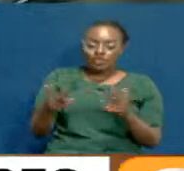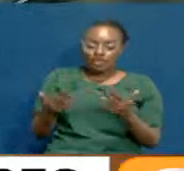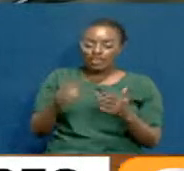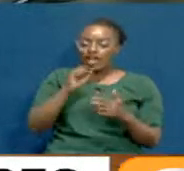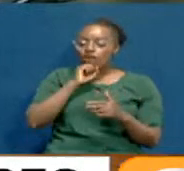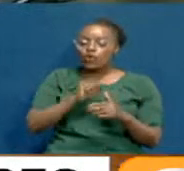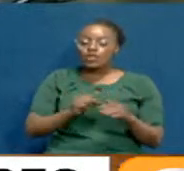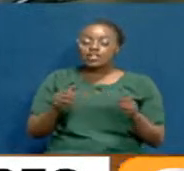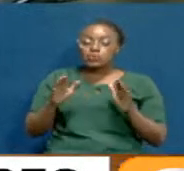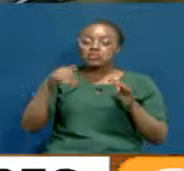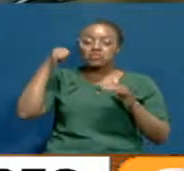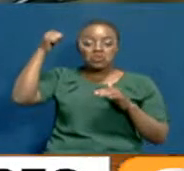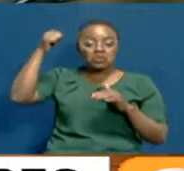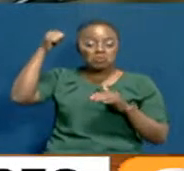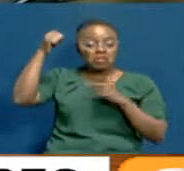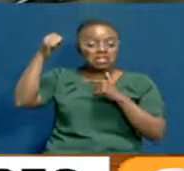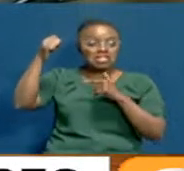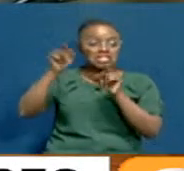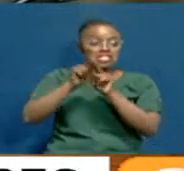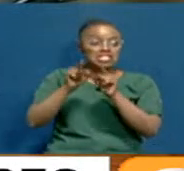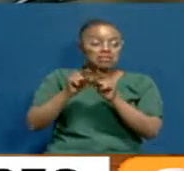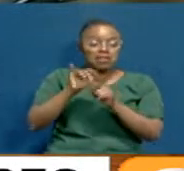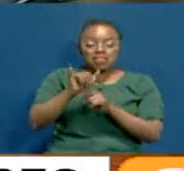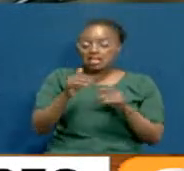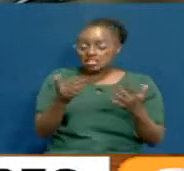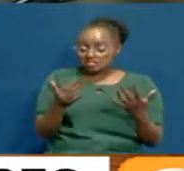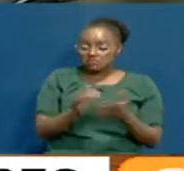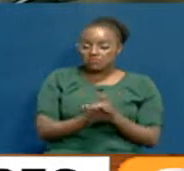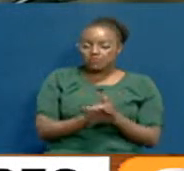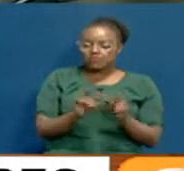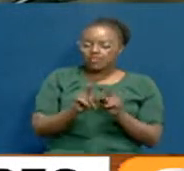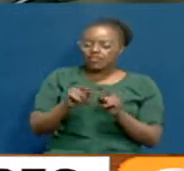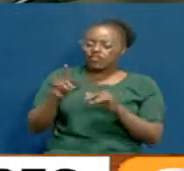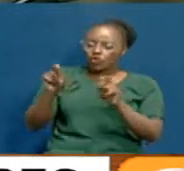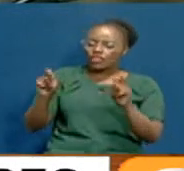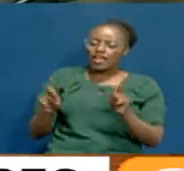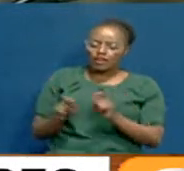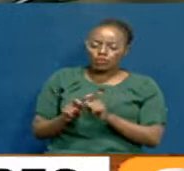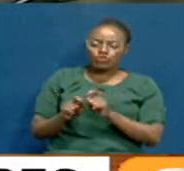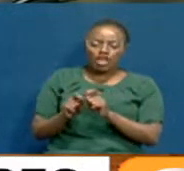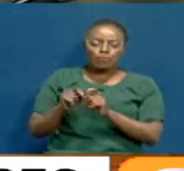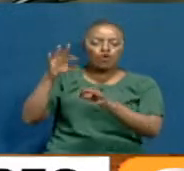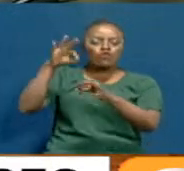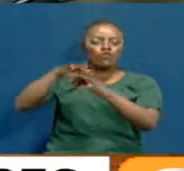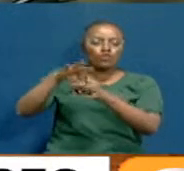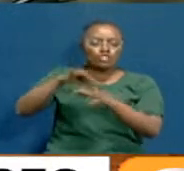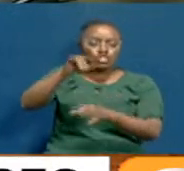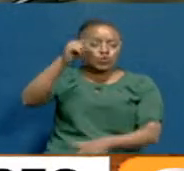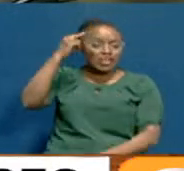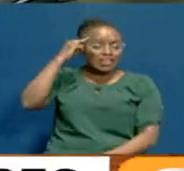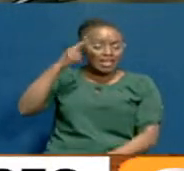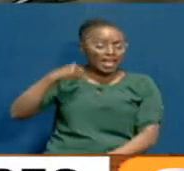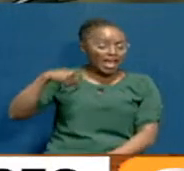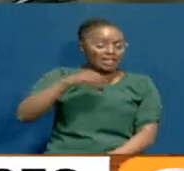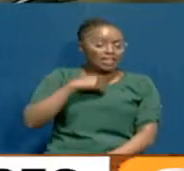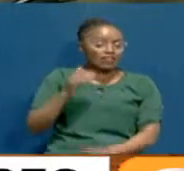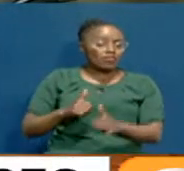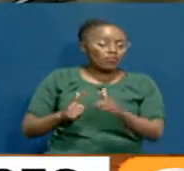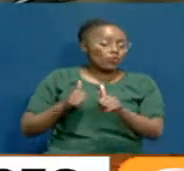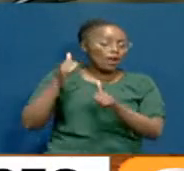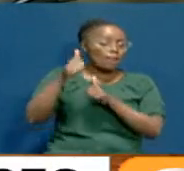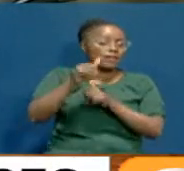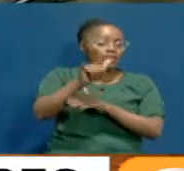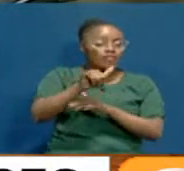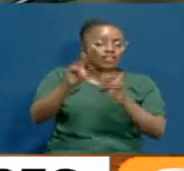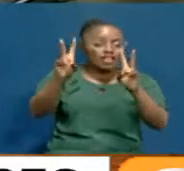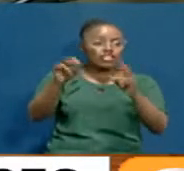fault line in Kenyan politics is tribe, right? Is ethnic voting. Do you think that we've gotten past that era into